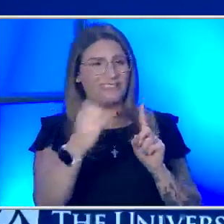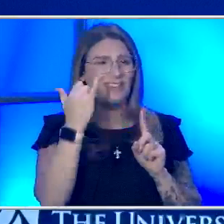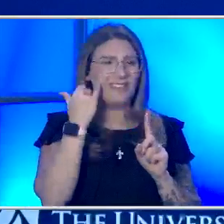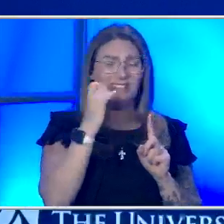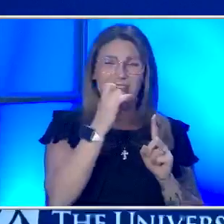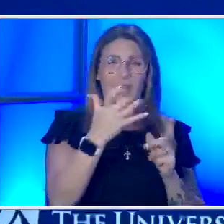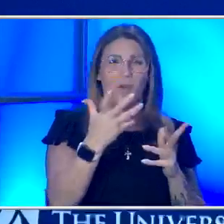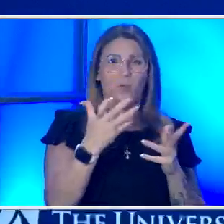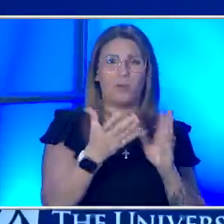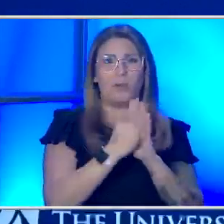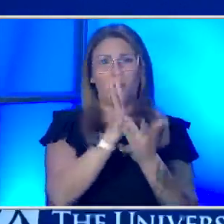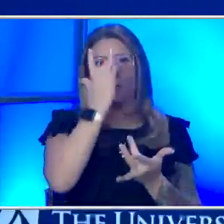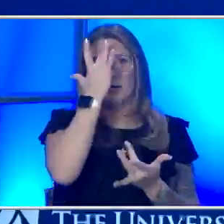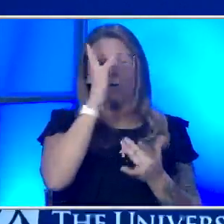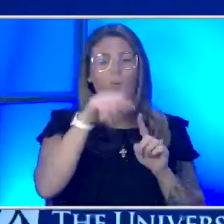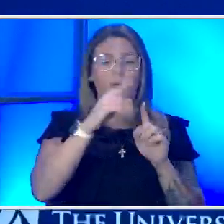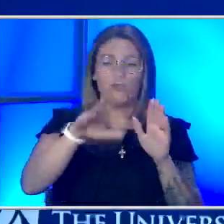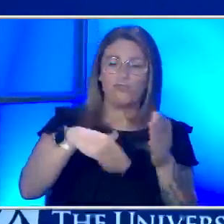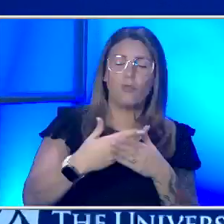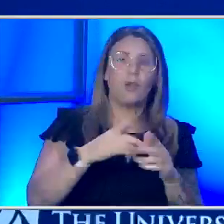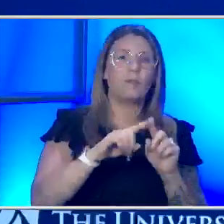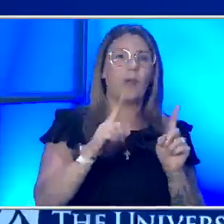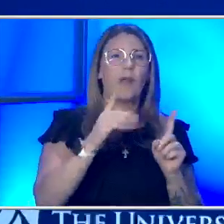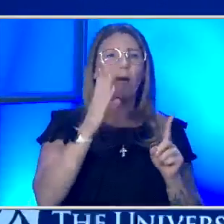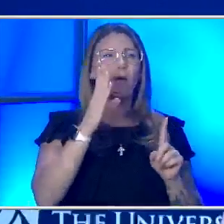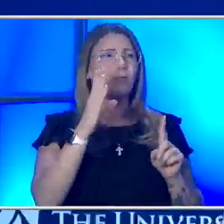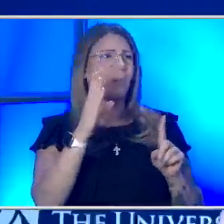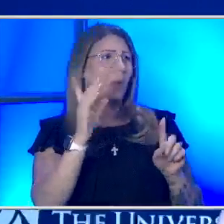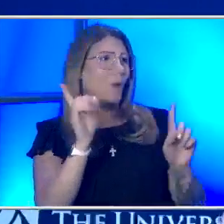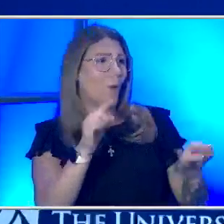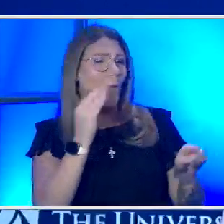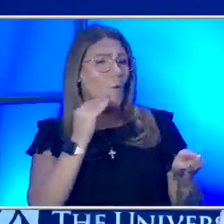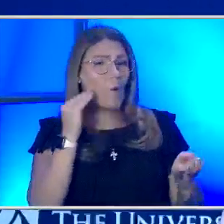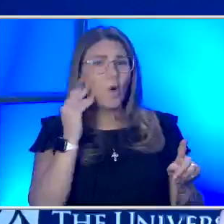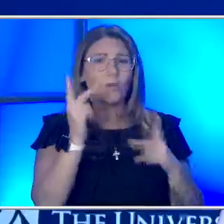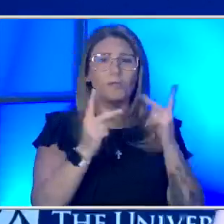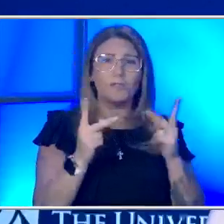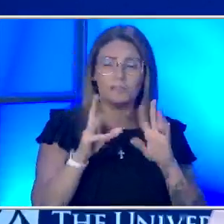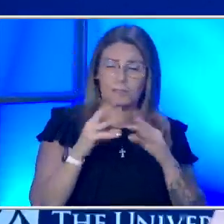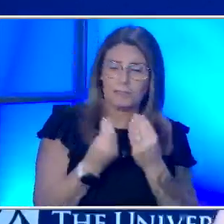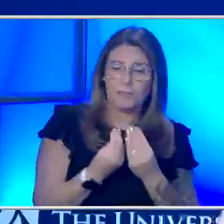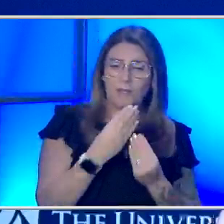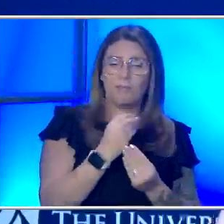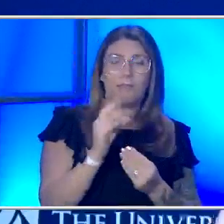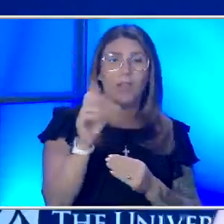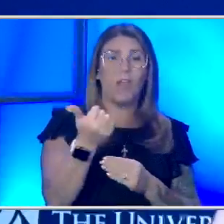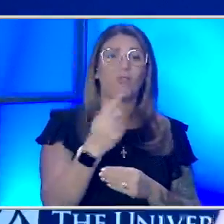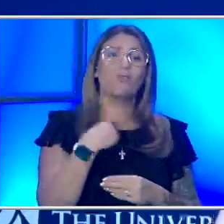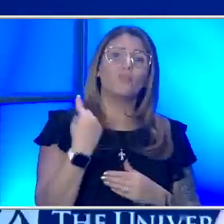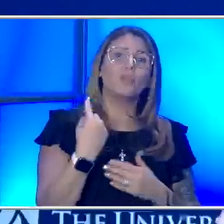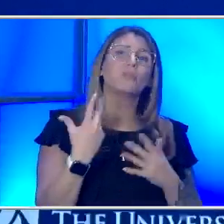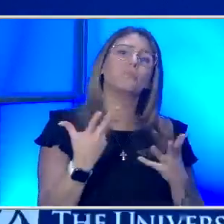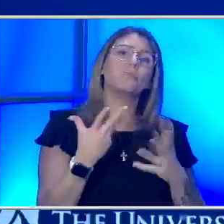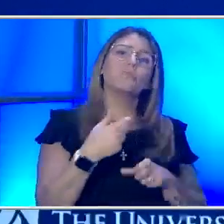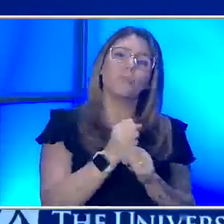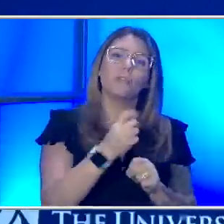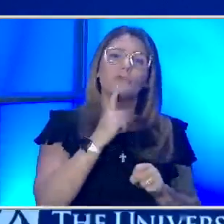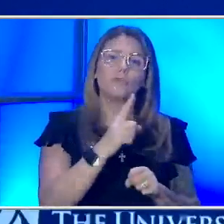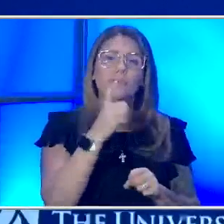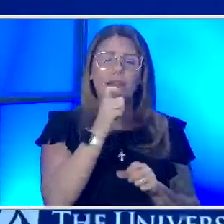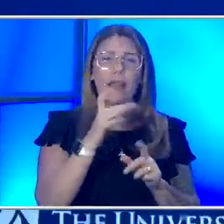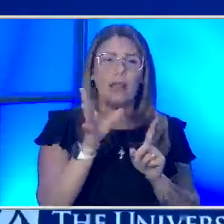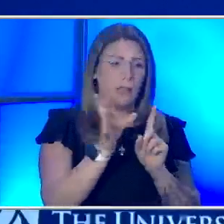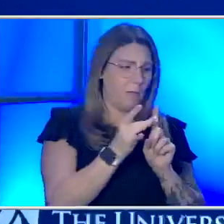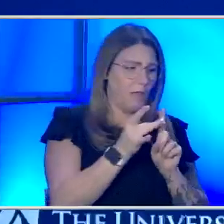destination, but also if you're going home to visit family or somebody who may be otherwise at risk, you want to make sure you're not going to get it and give it to them. So